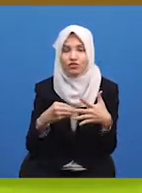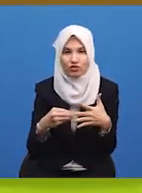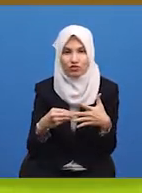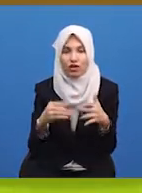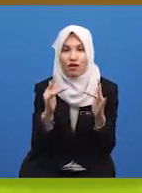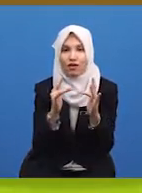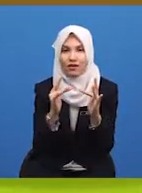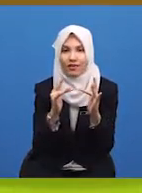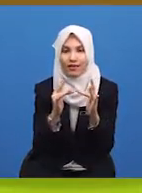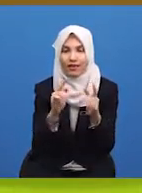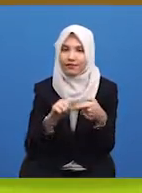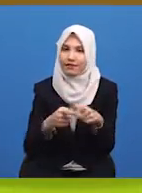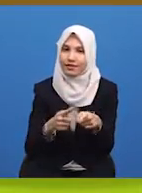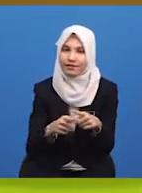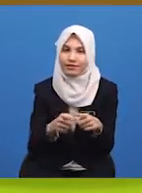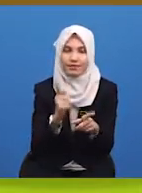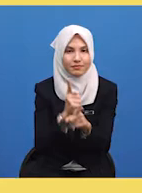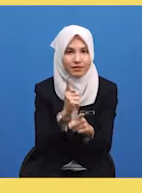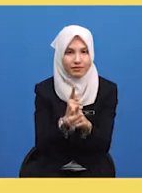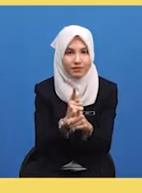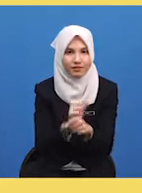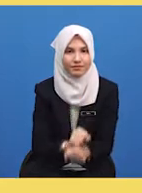friends carefully.